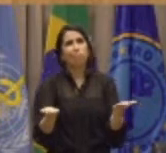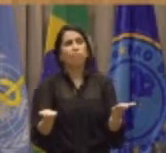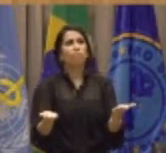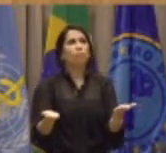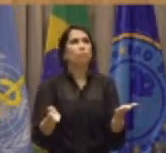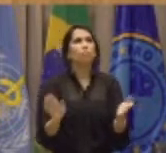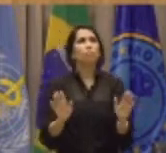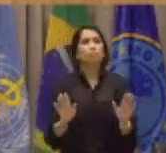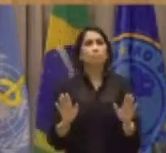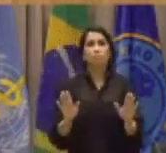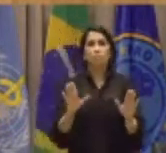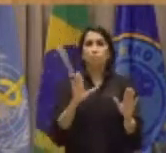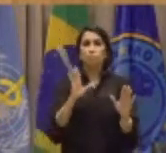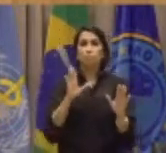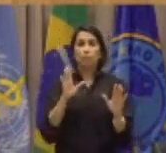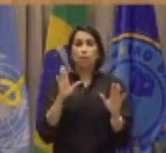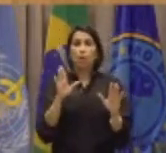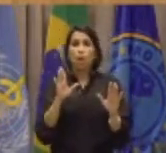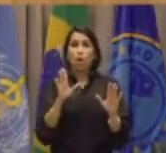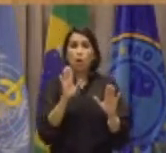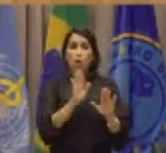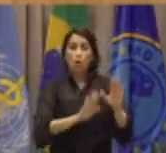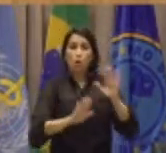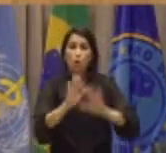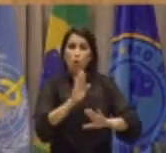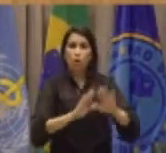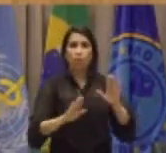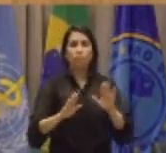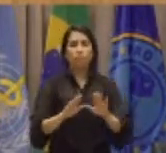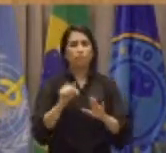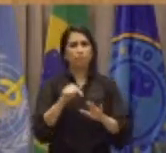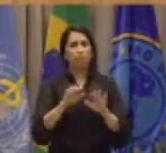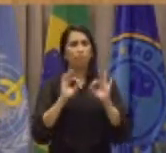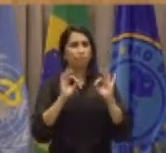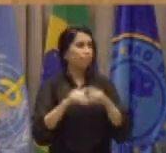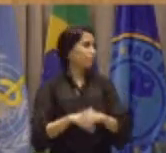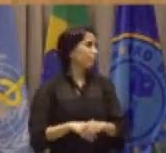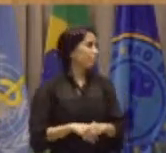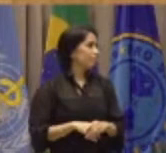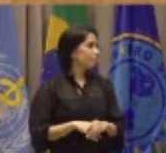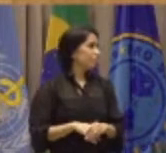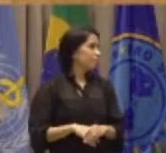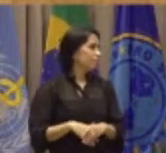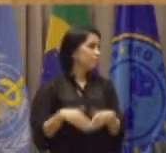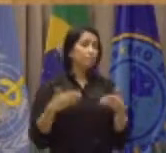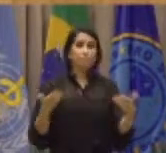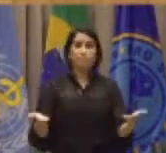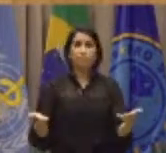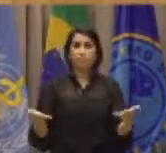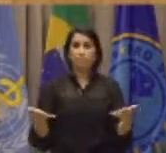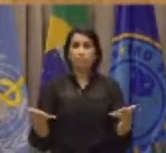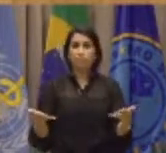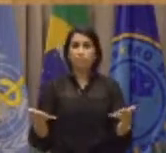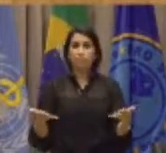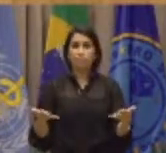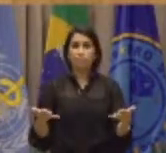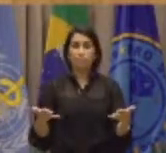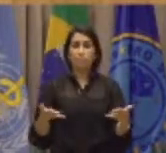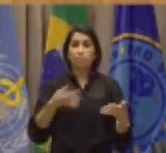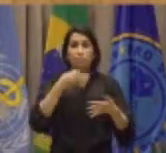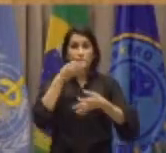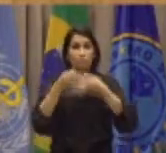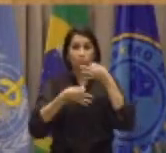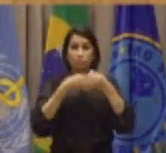not just in the log, but also to improve the care of people. So, in this sense, I would